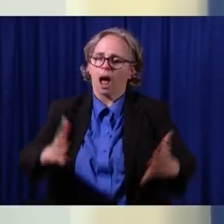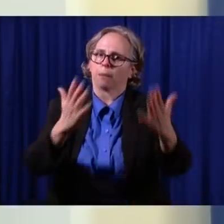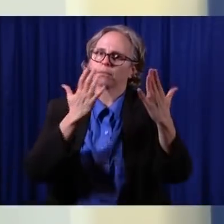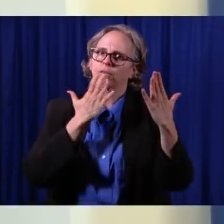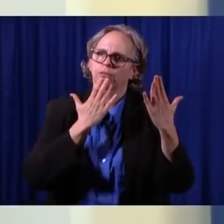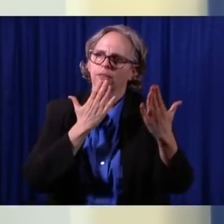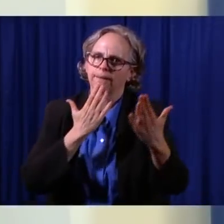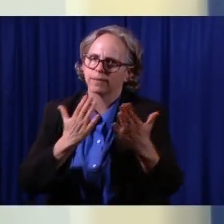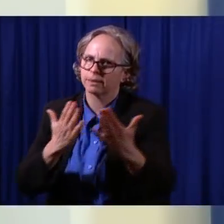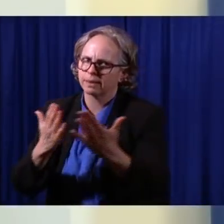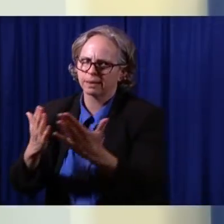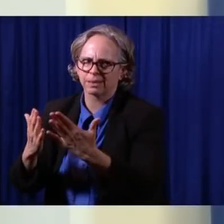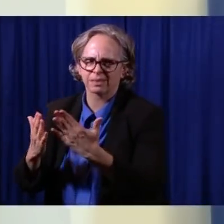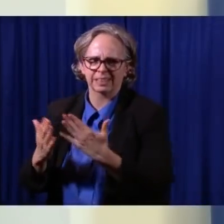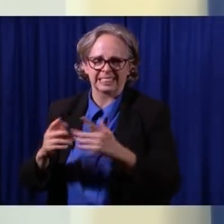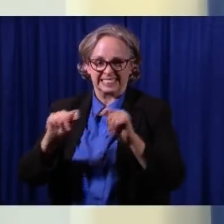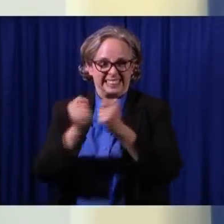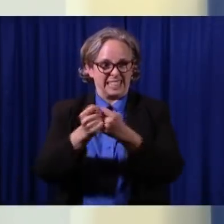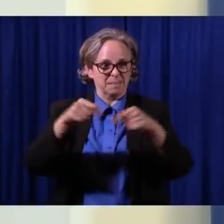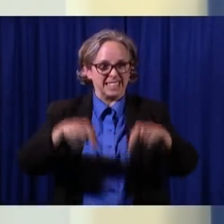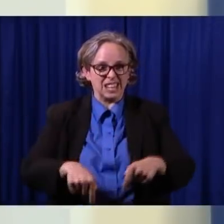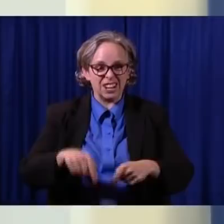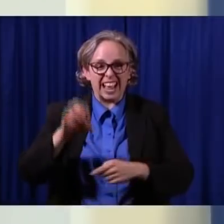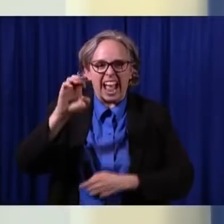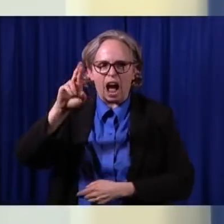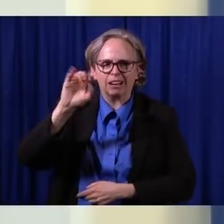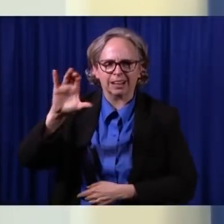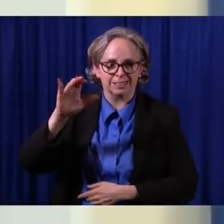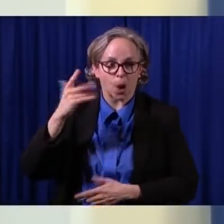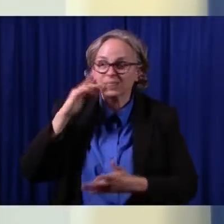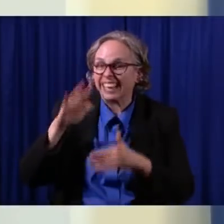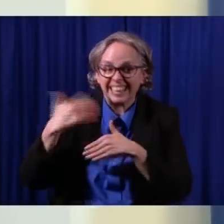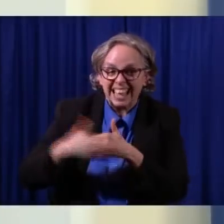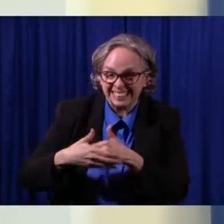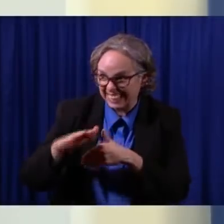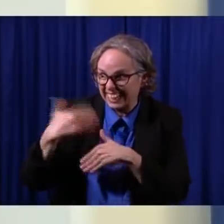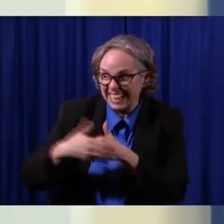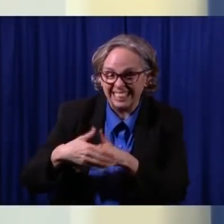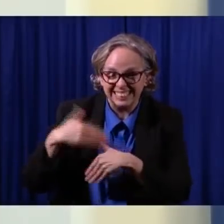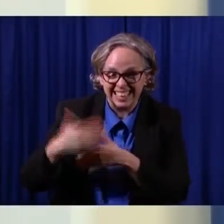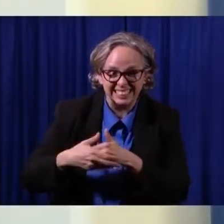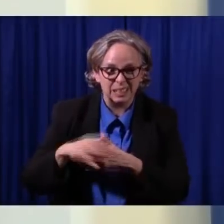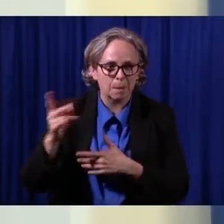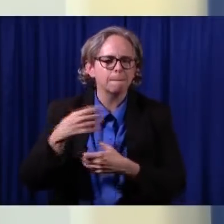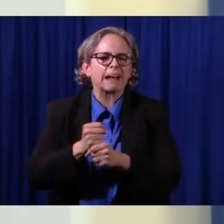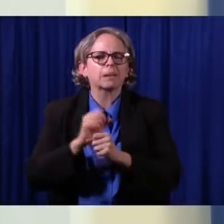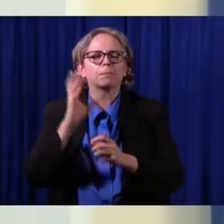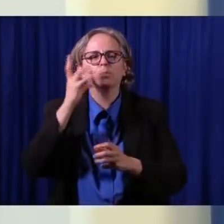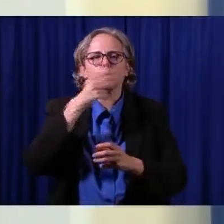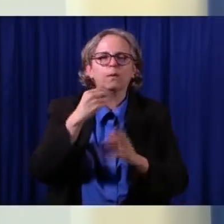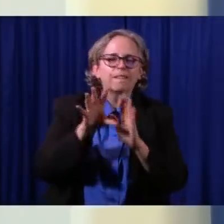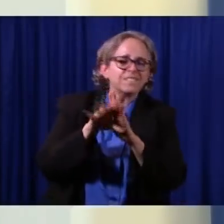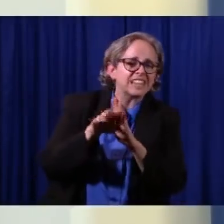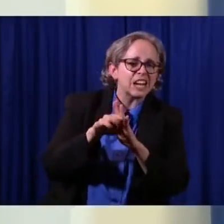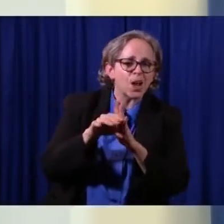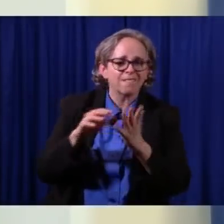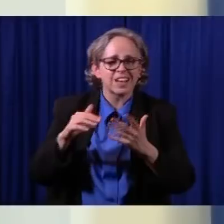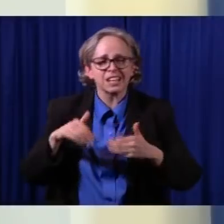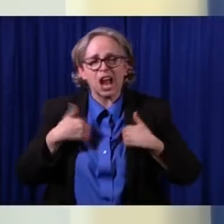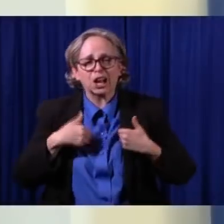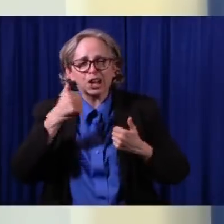here, to Eric, who I always say next slide to, and made that beautiful video of the young girls wearing these coats that